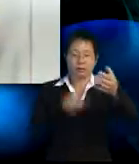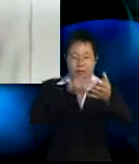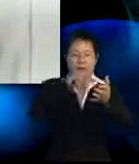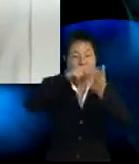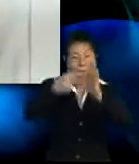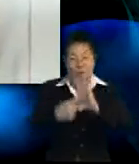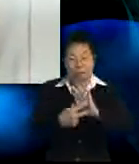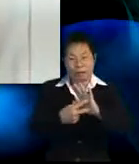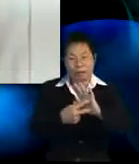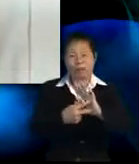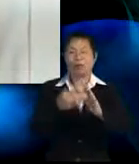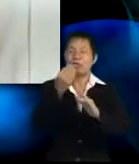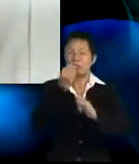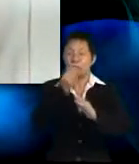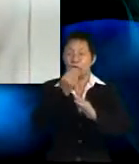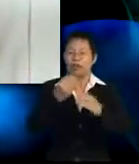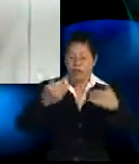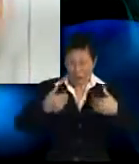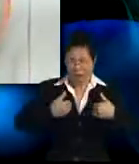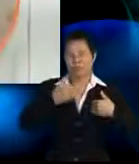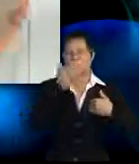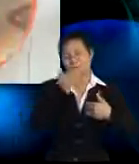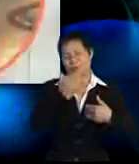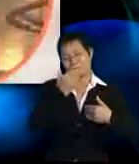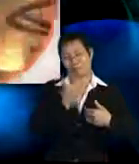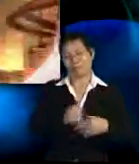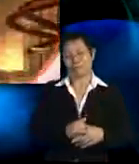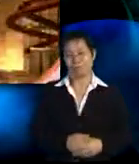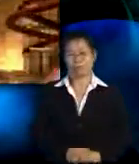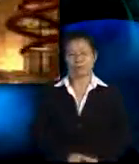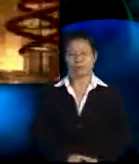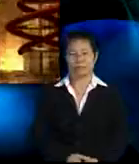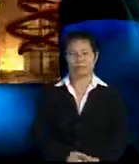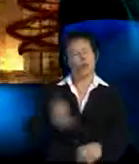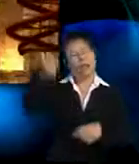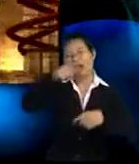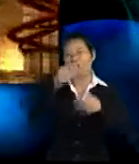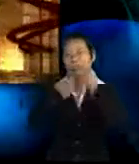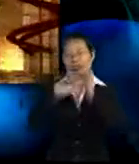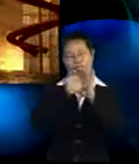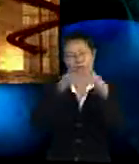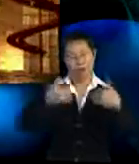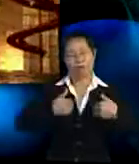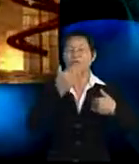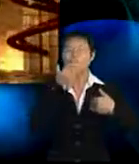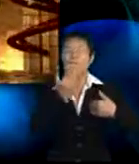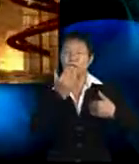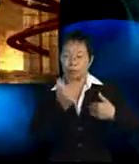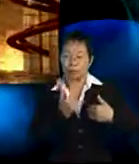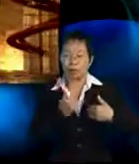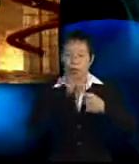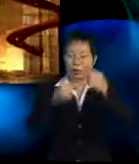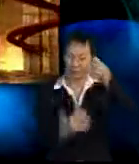This means that the food sample contains glucose. Any food sample that contains glucose,